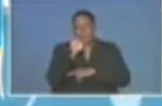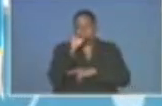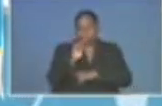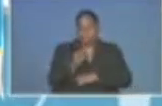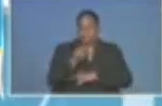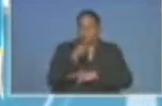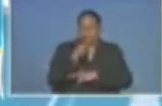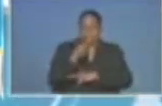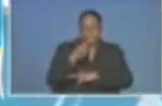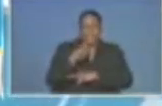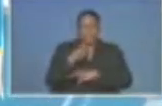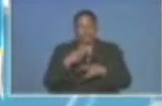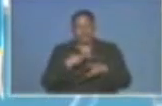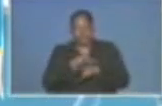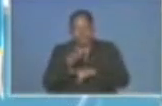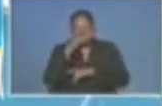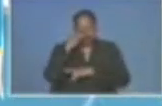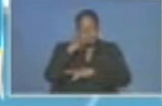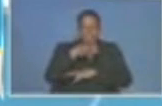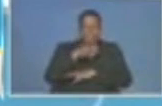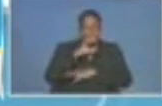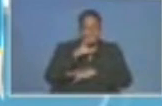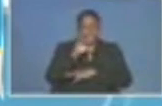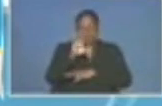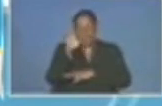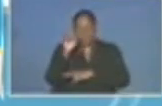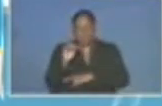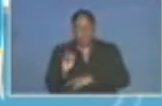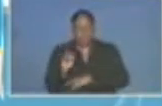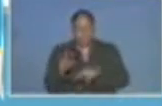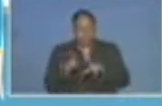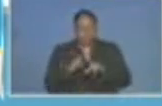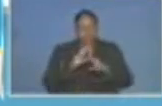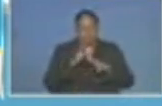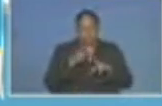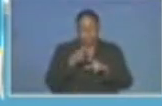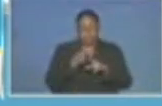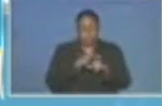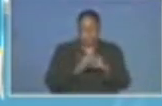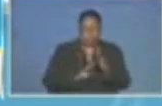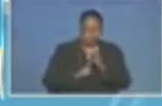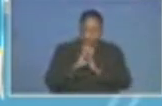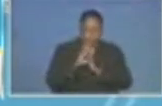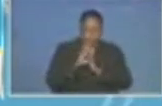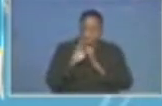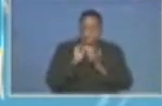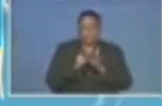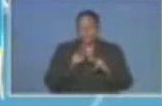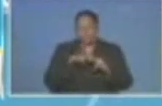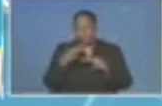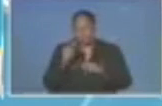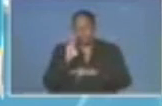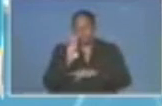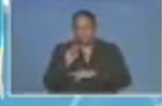and non-alcoholic beverages 0.5%. December recorded an even larger monthly inflation decrease of